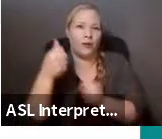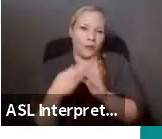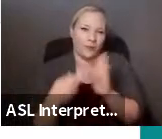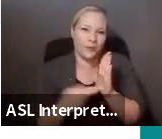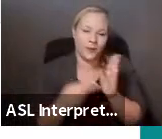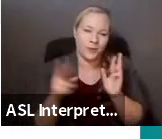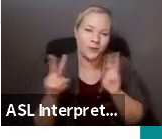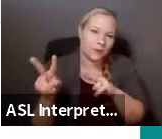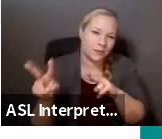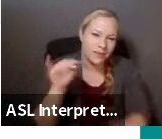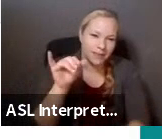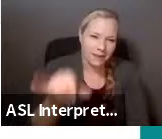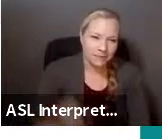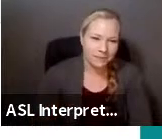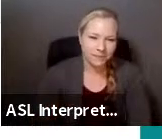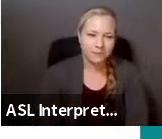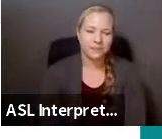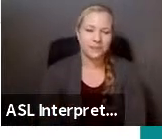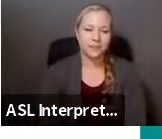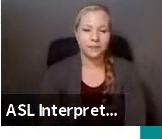slide.